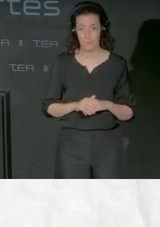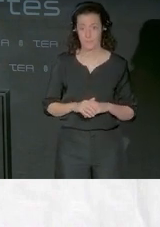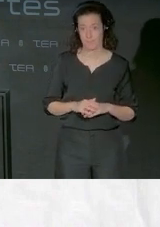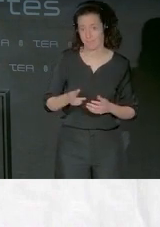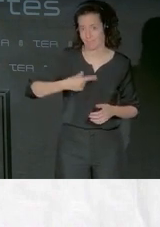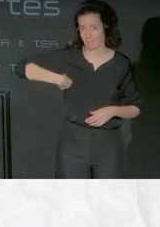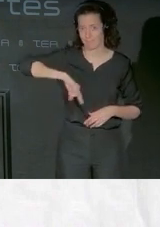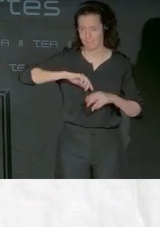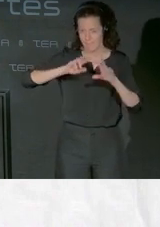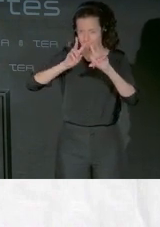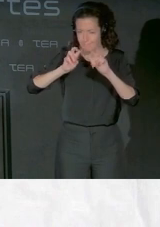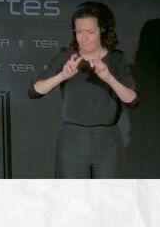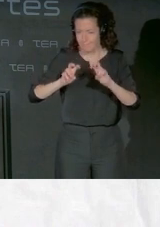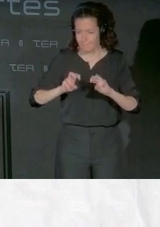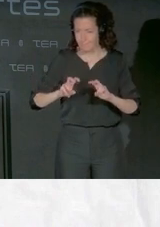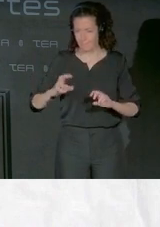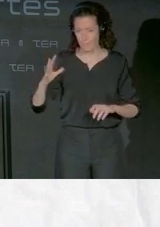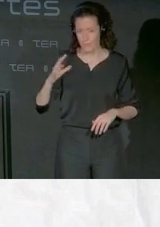itself.